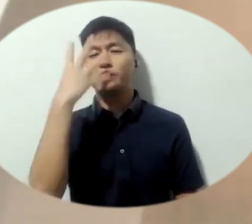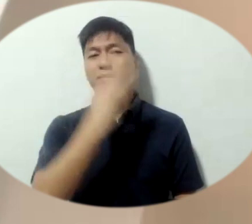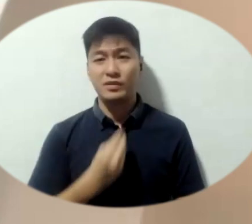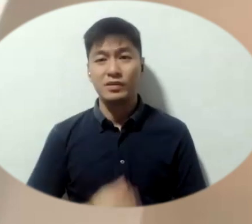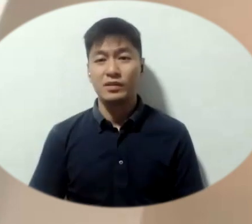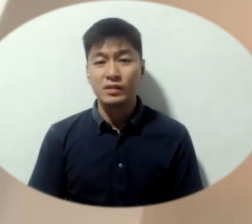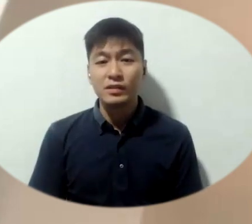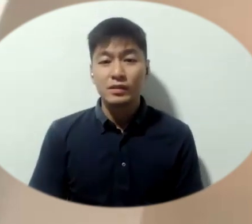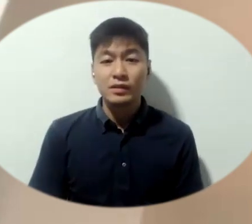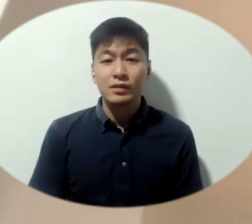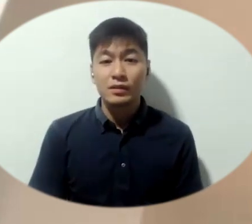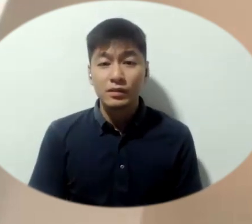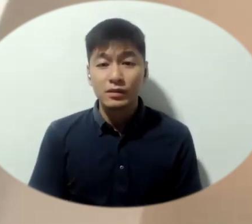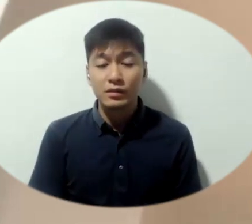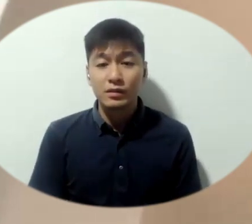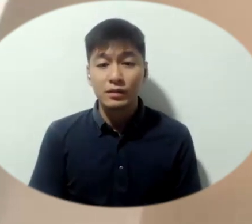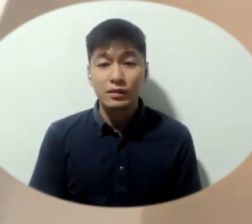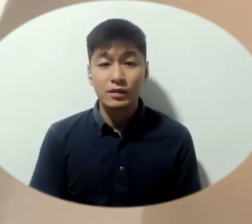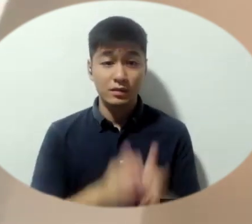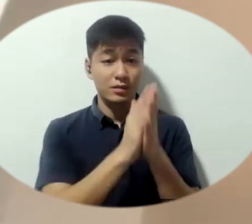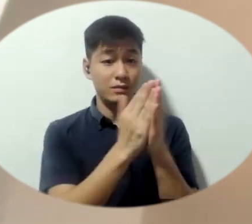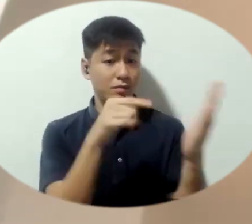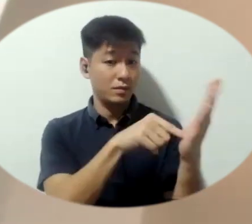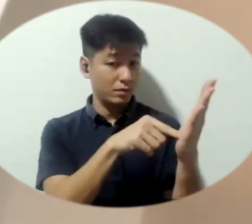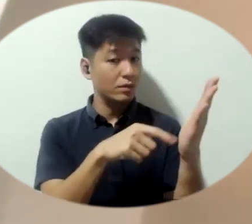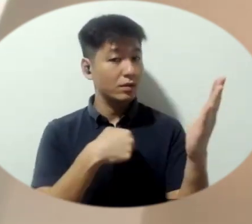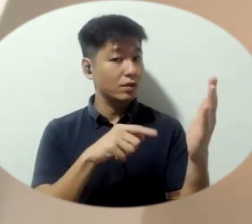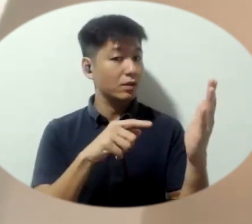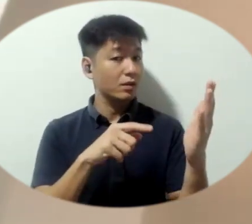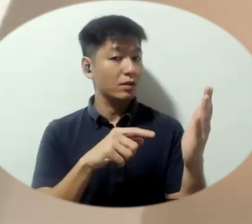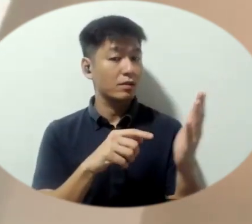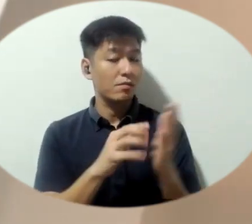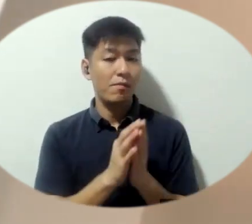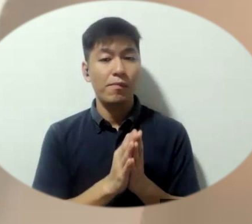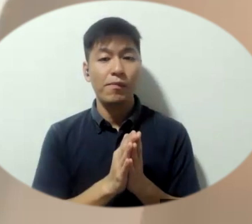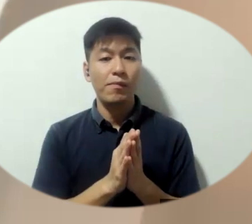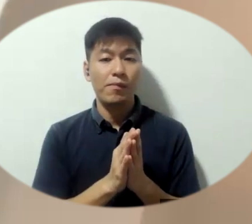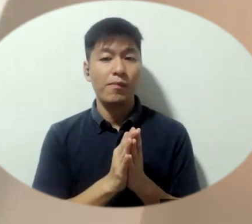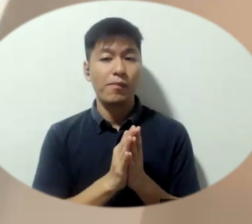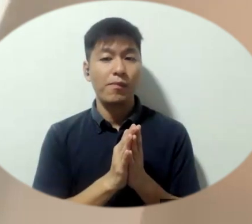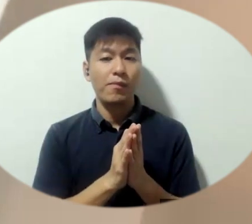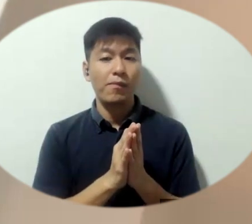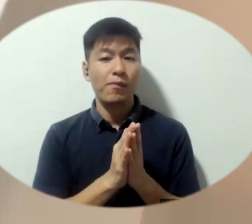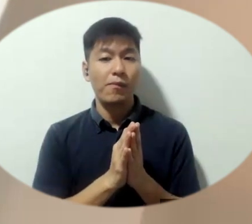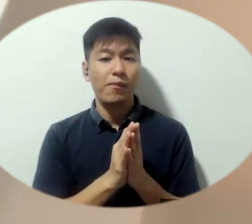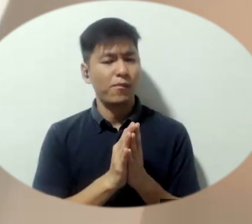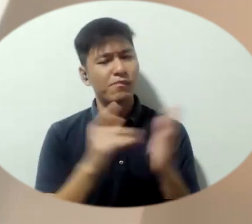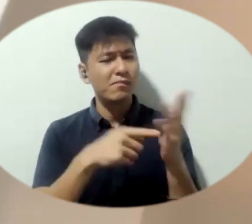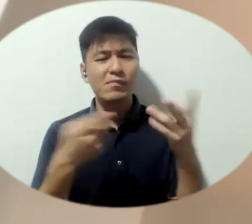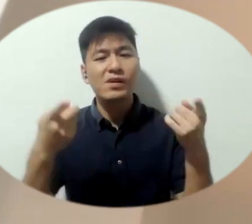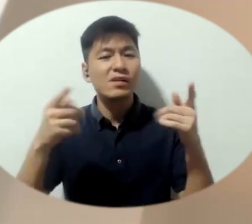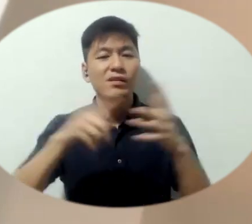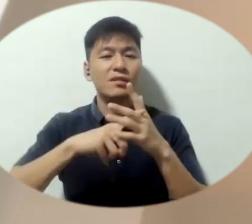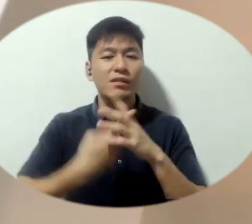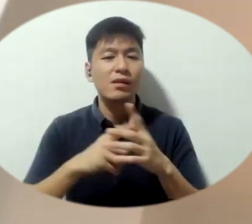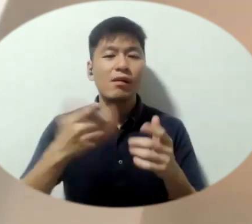when my grandma told me about the Camino de Santiago, this famous pilgrimage in northern Spain.